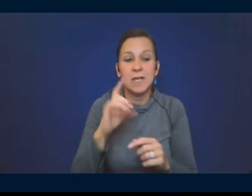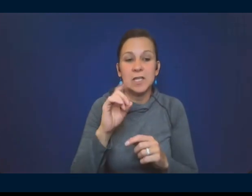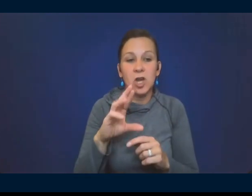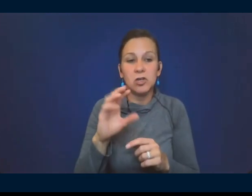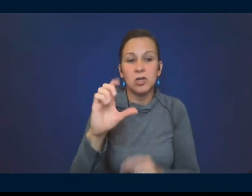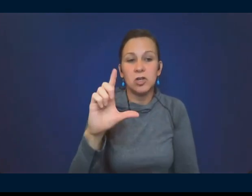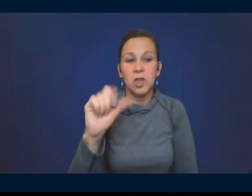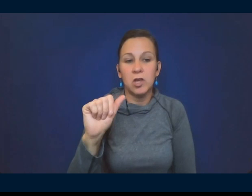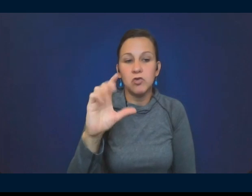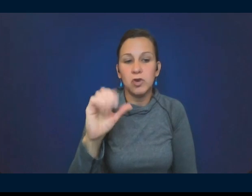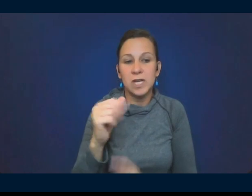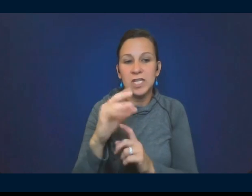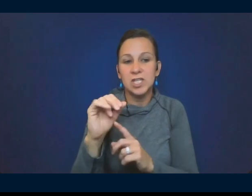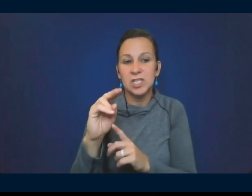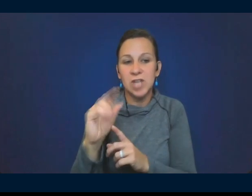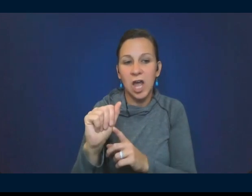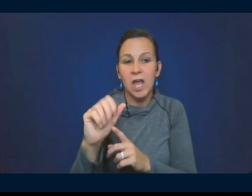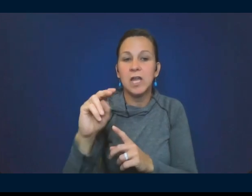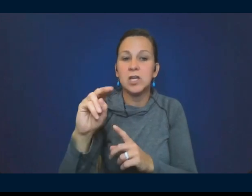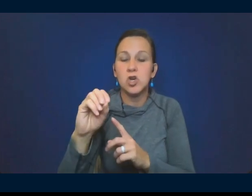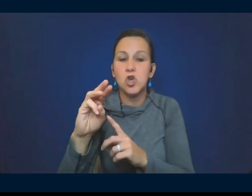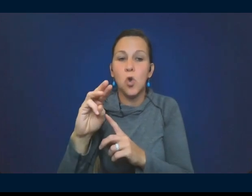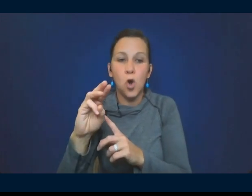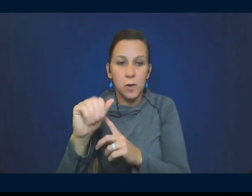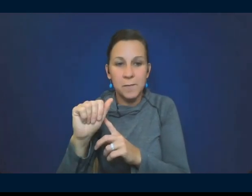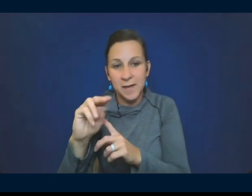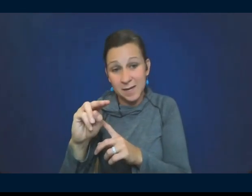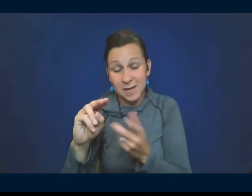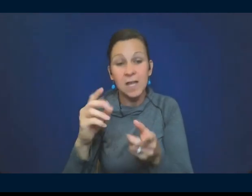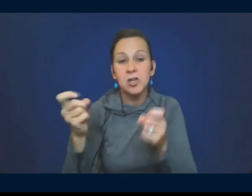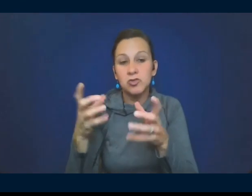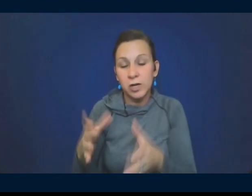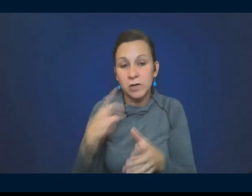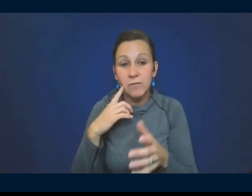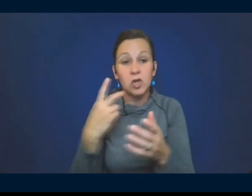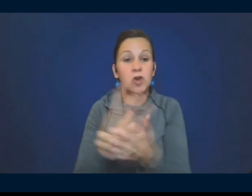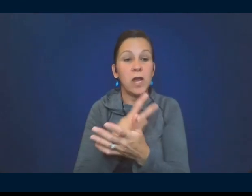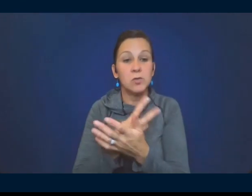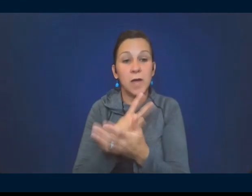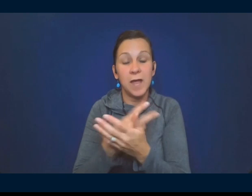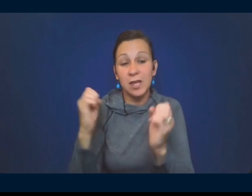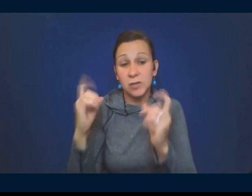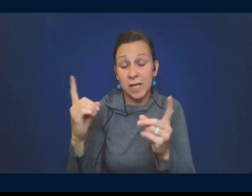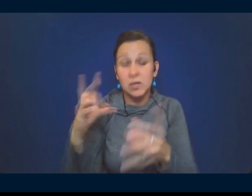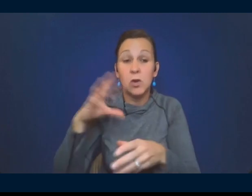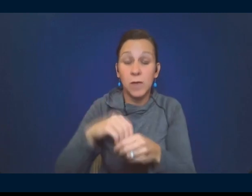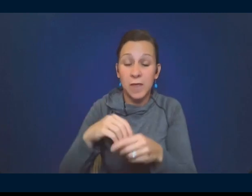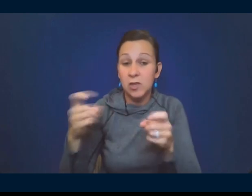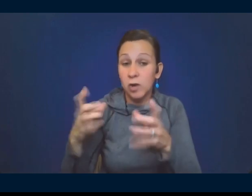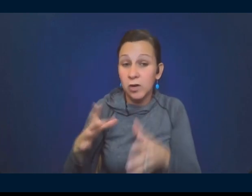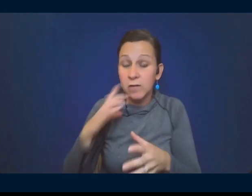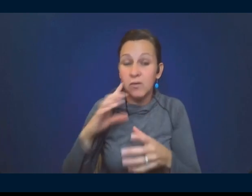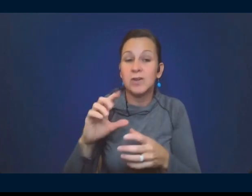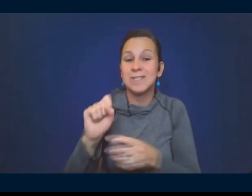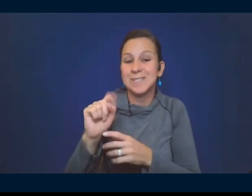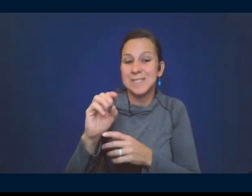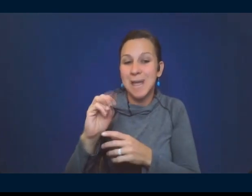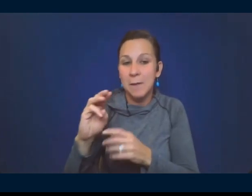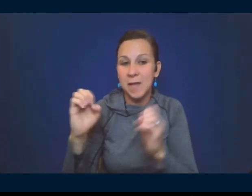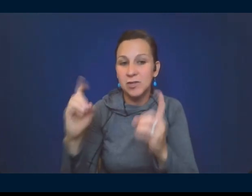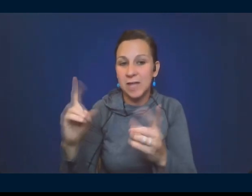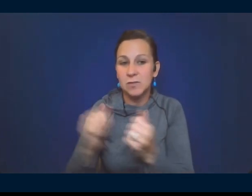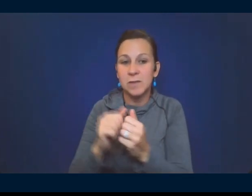Nacretia Norman, who is a program director in the Division of Graduate Education within the Directorate for STEM Education at the National